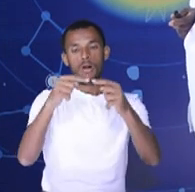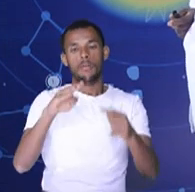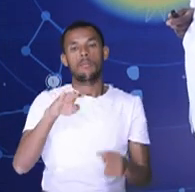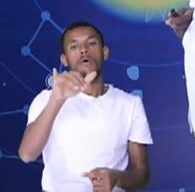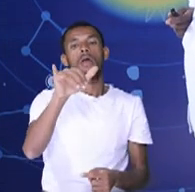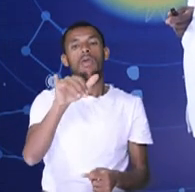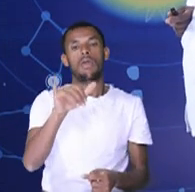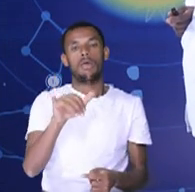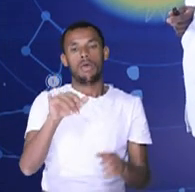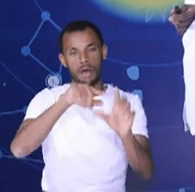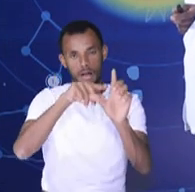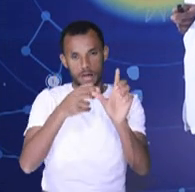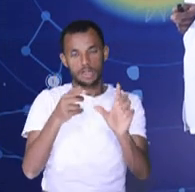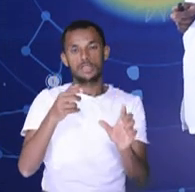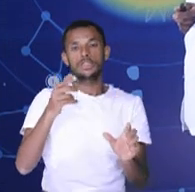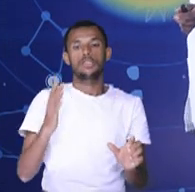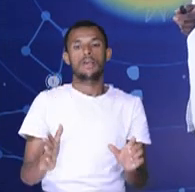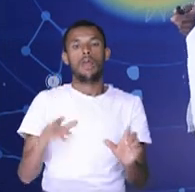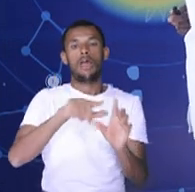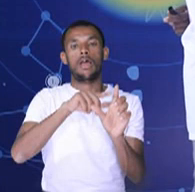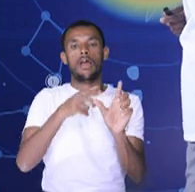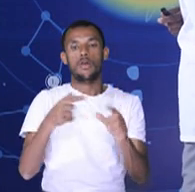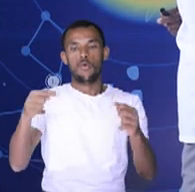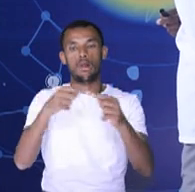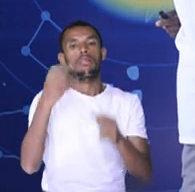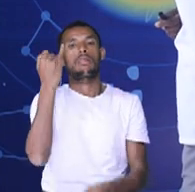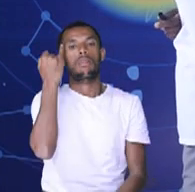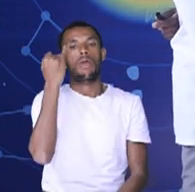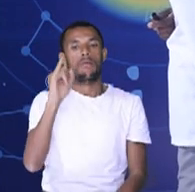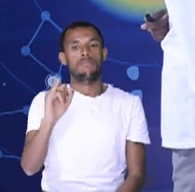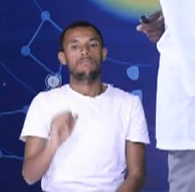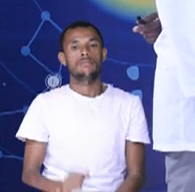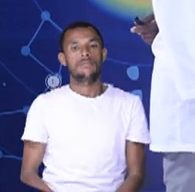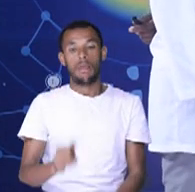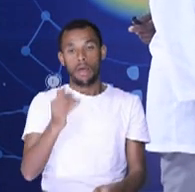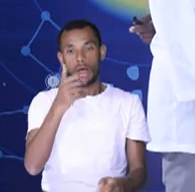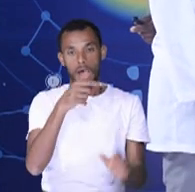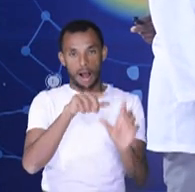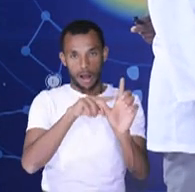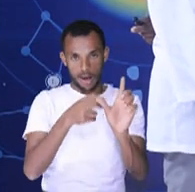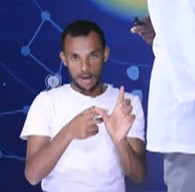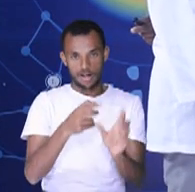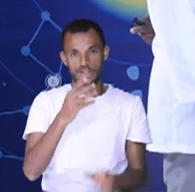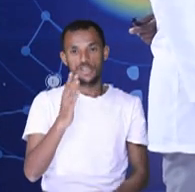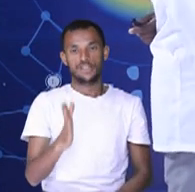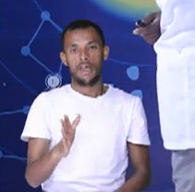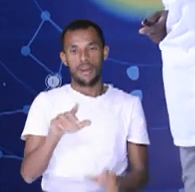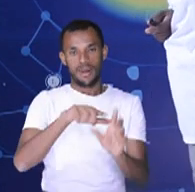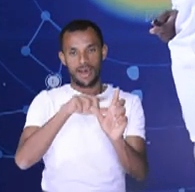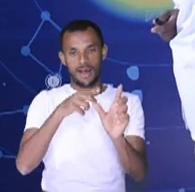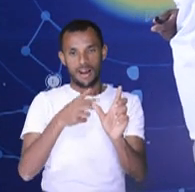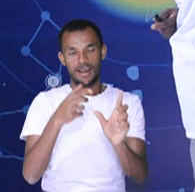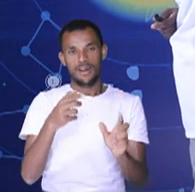by angle, side, angle congruency theorem. Angle, side, angle congruency